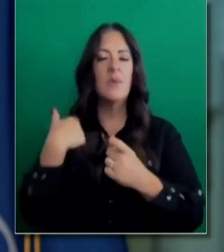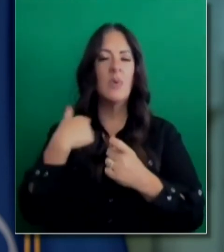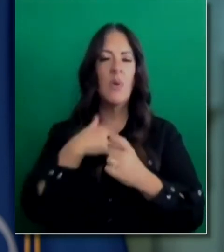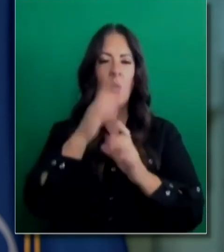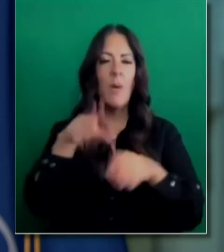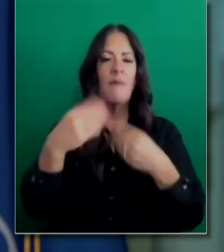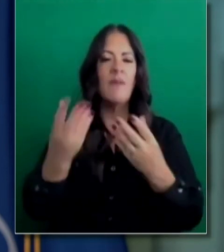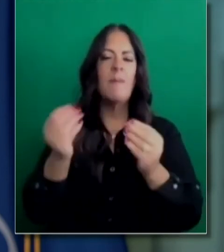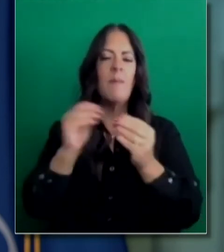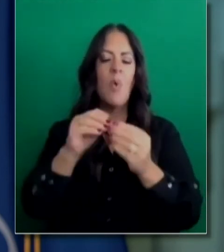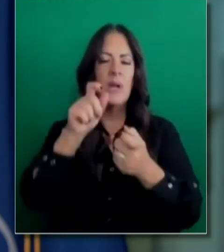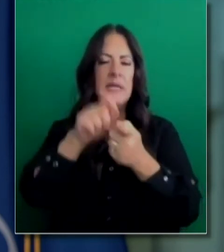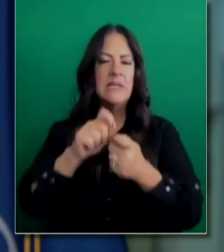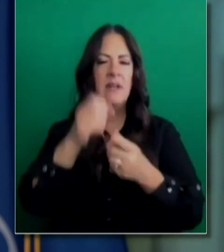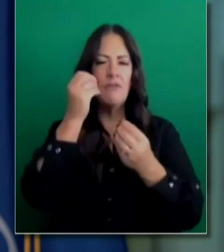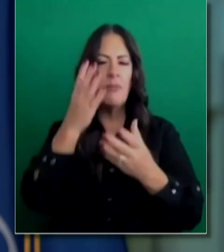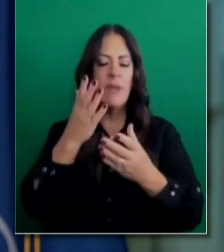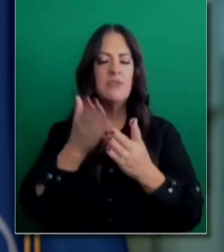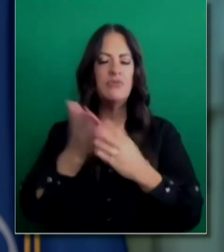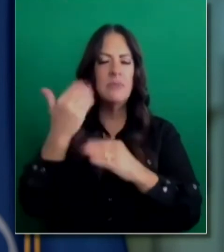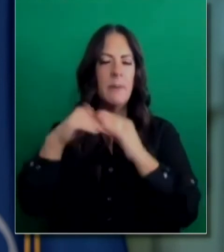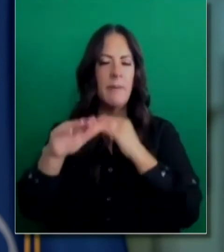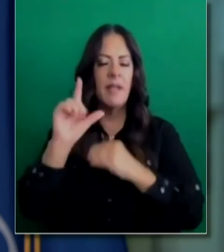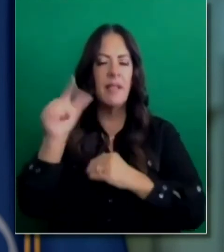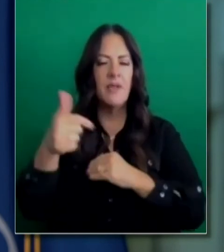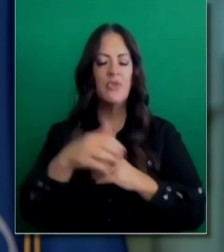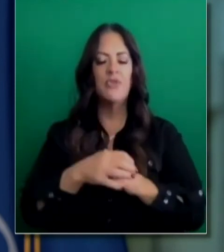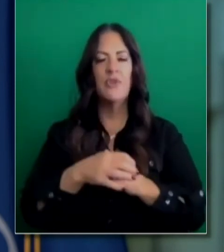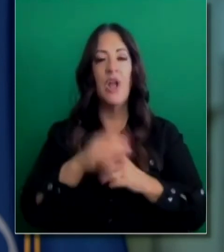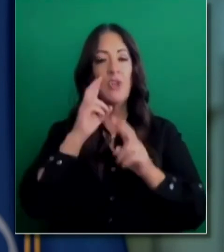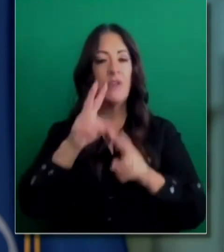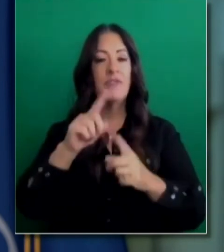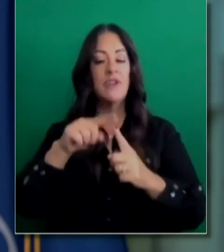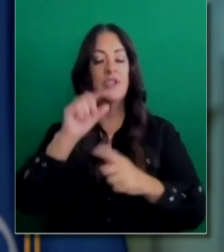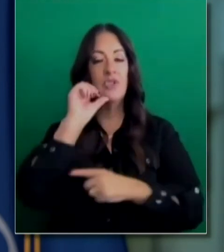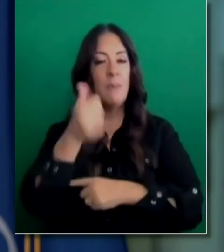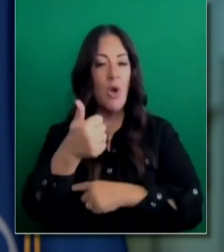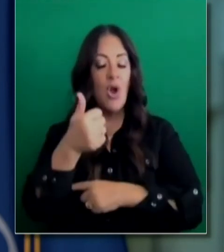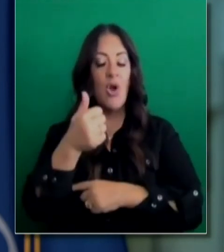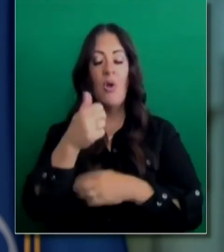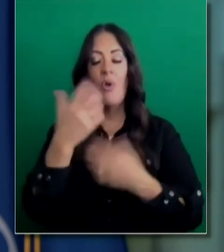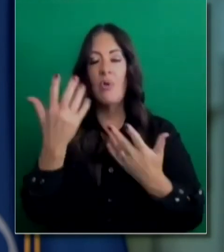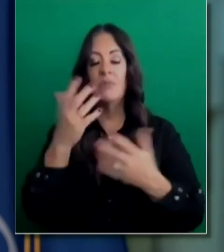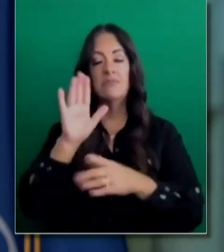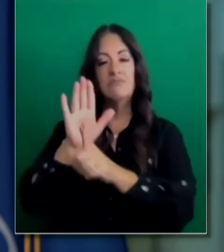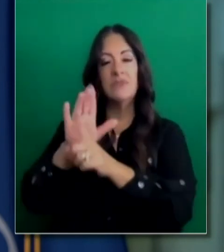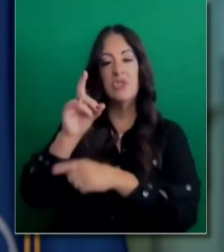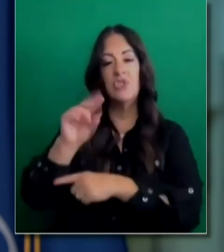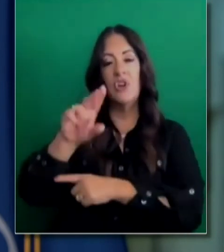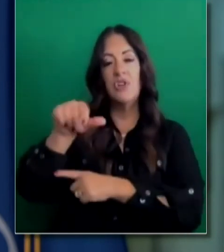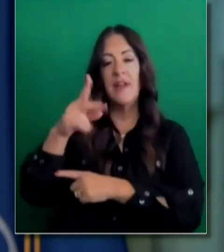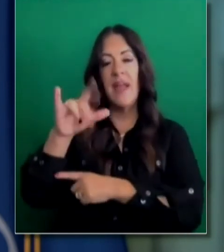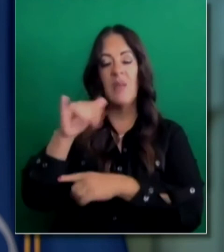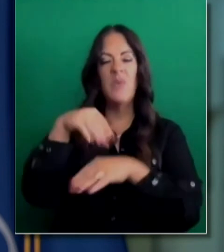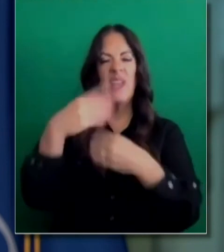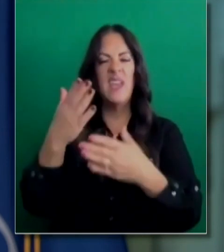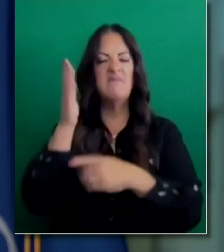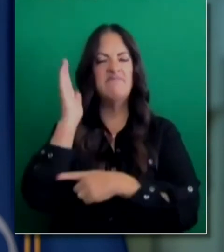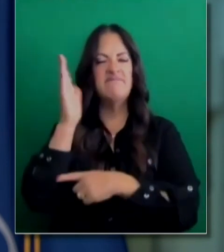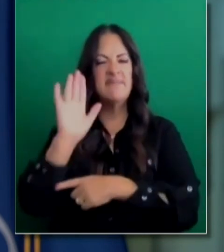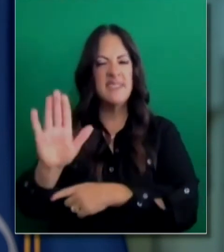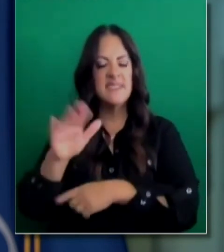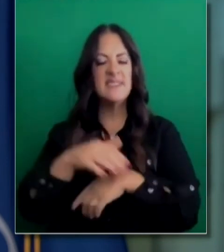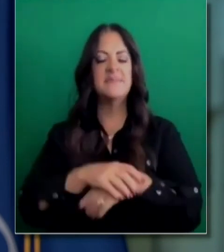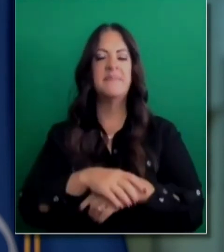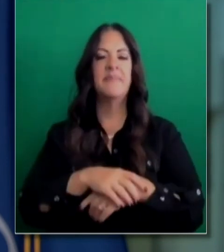and information. We look forward to tomorrow's update from Dr. Galley, and we look forward to updating you in real time